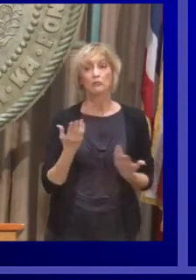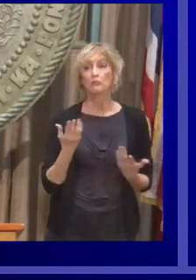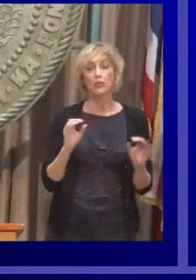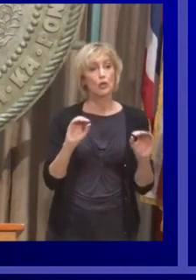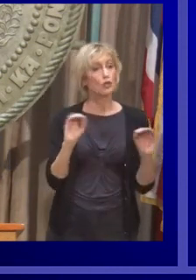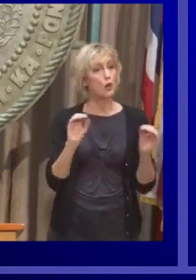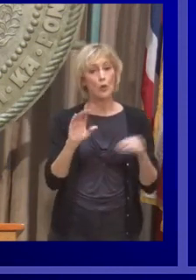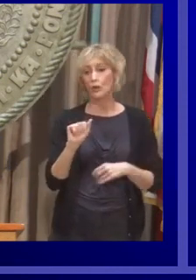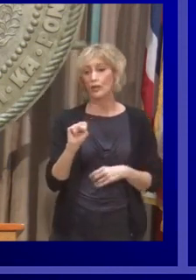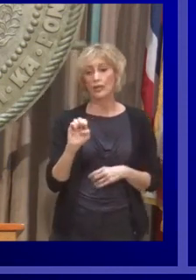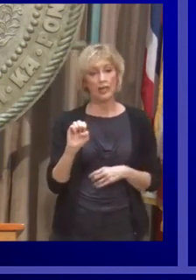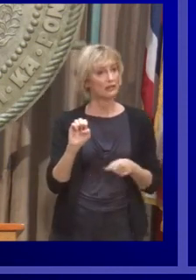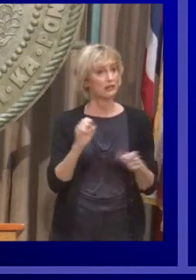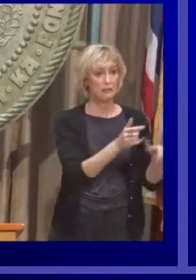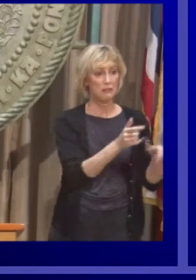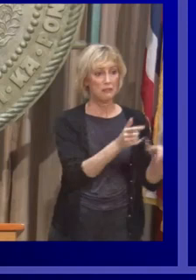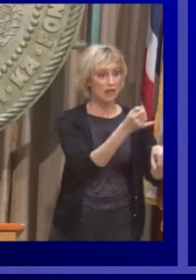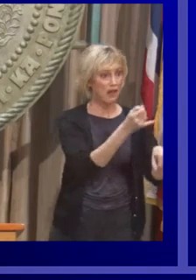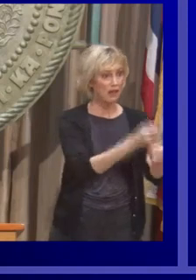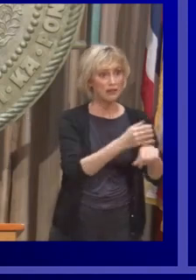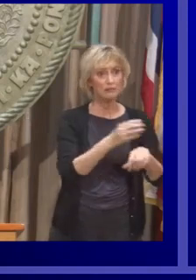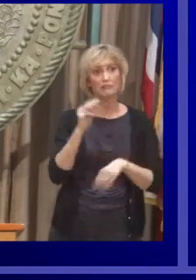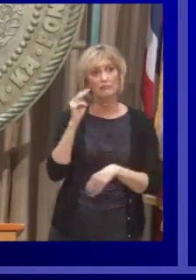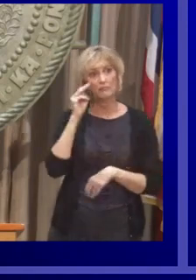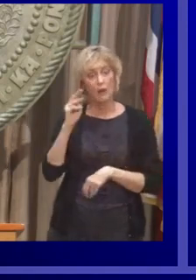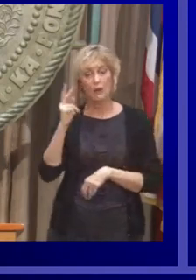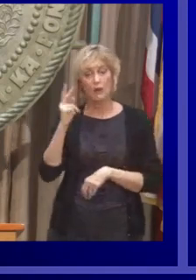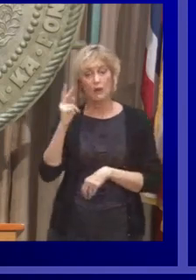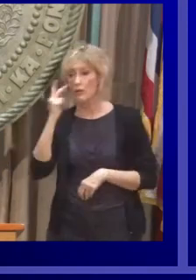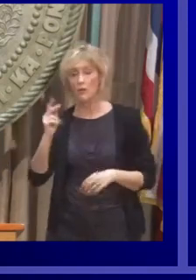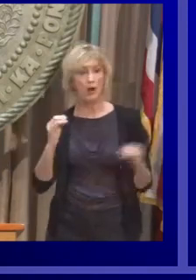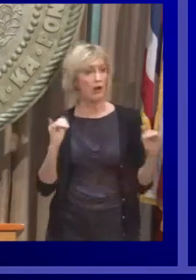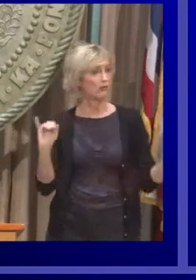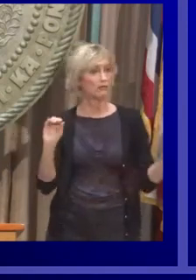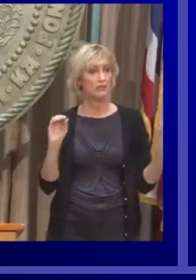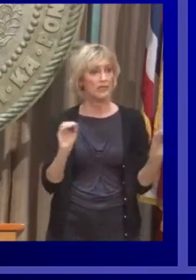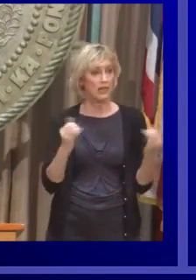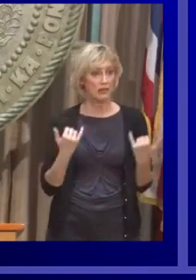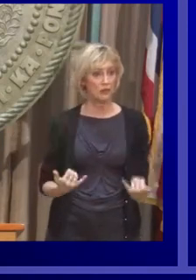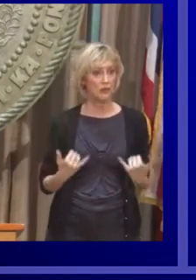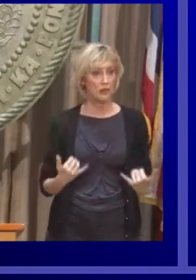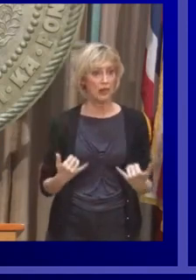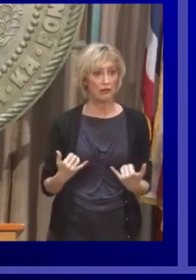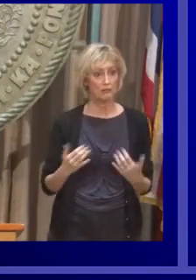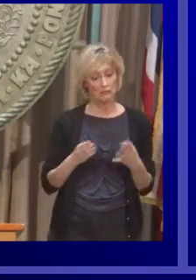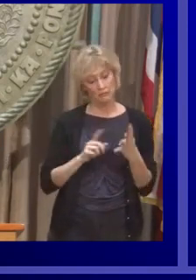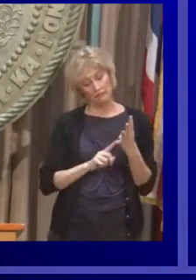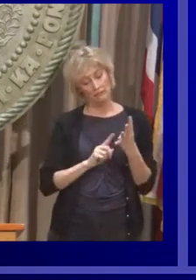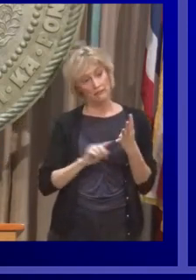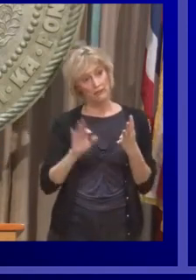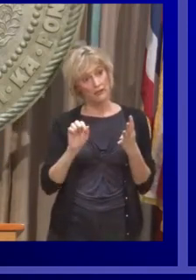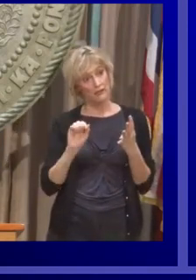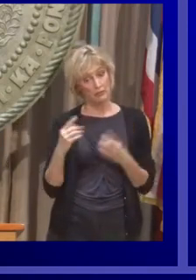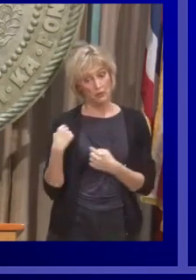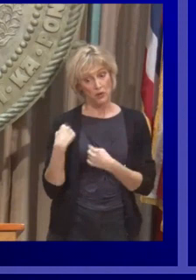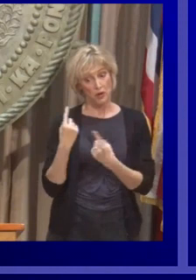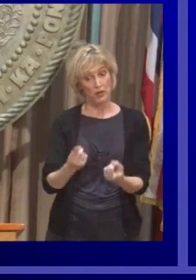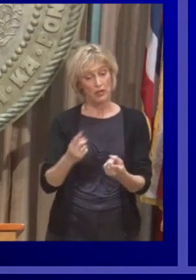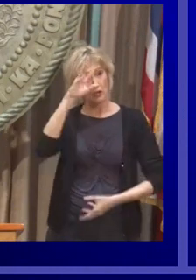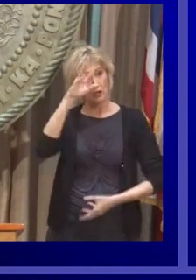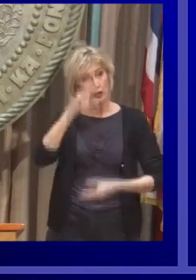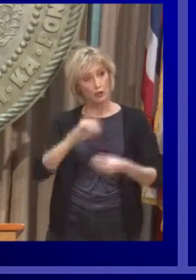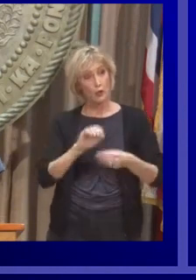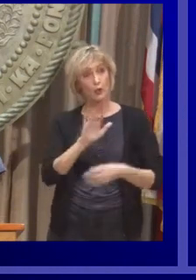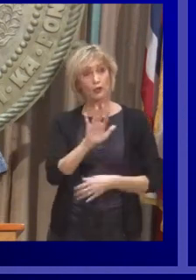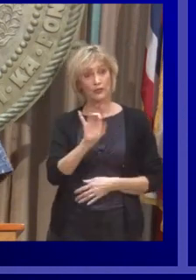on Big Island, Maui, or Kauai today. Since the end of February, a total of 58 cases have